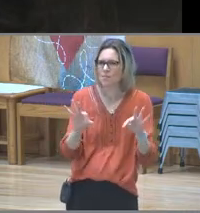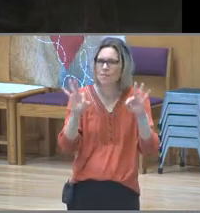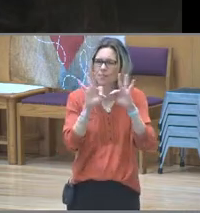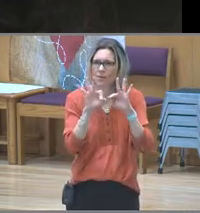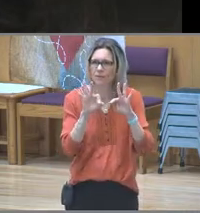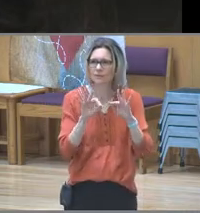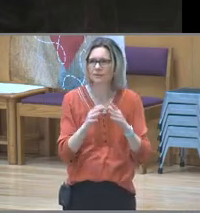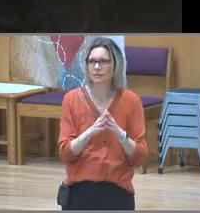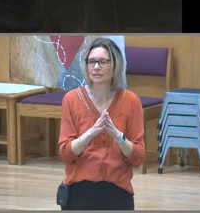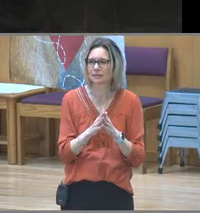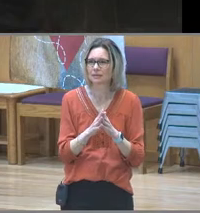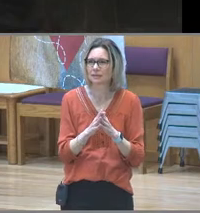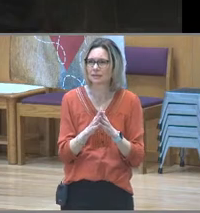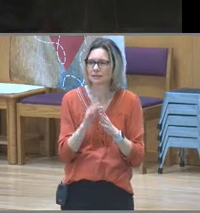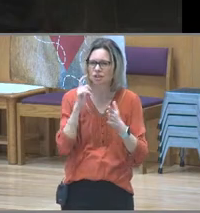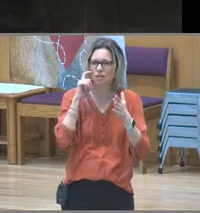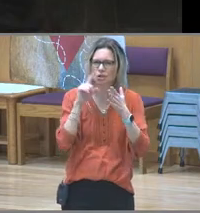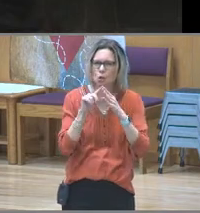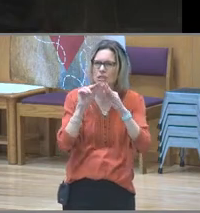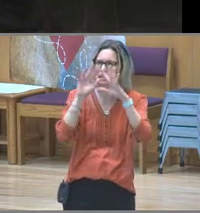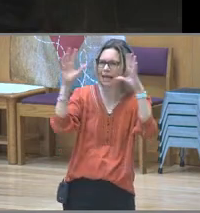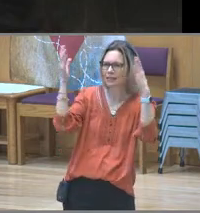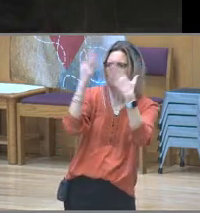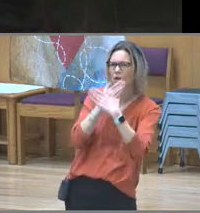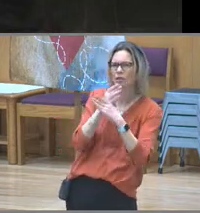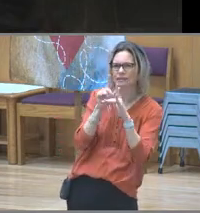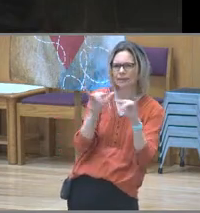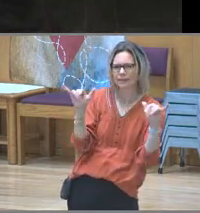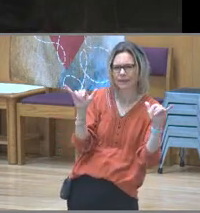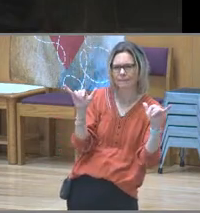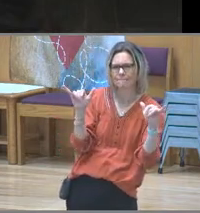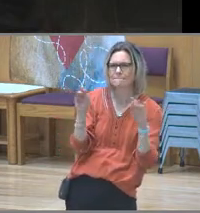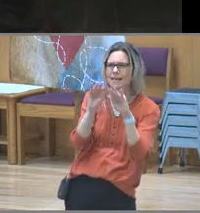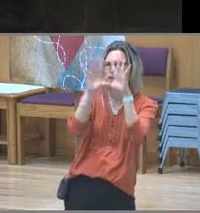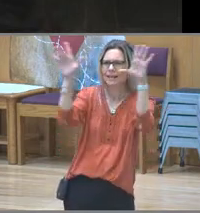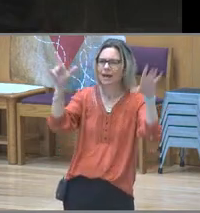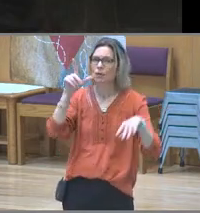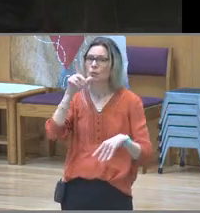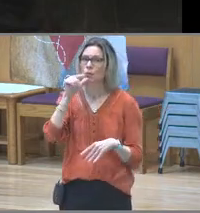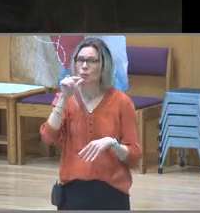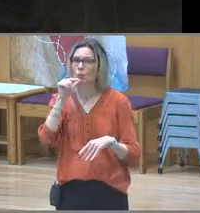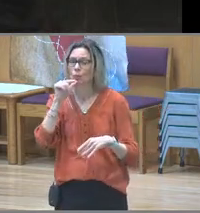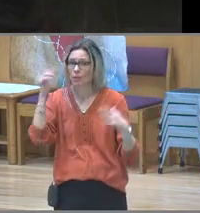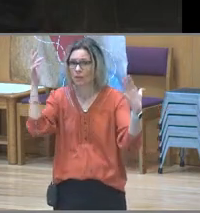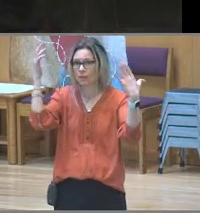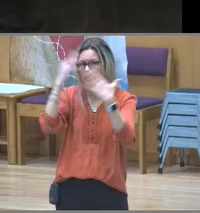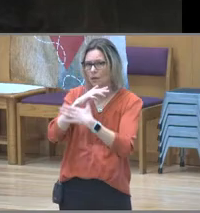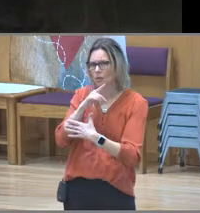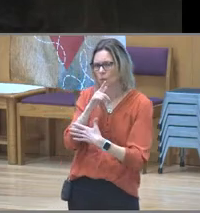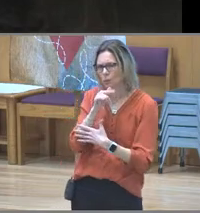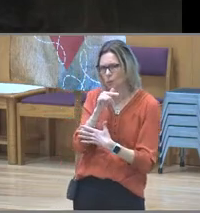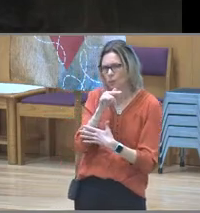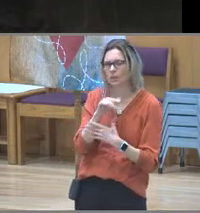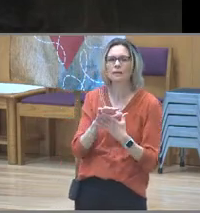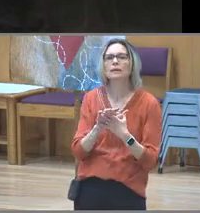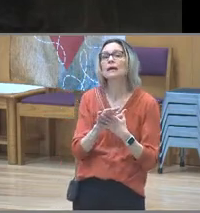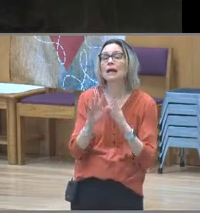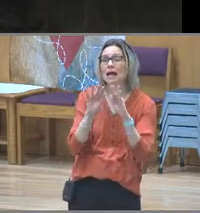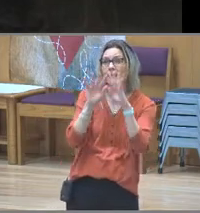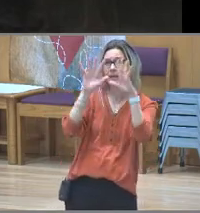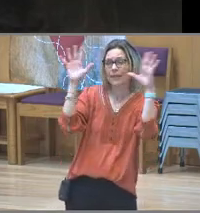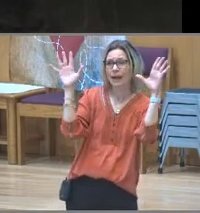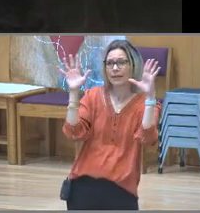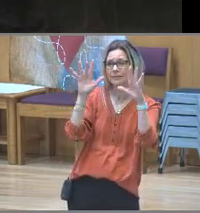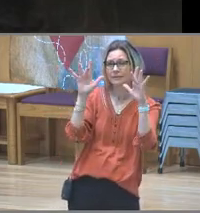light and the darkness. Who is in the light and who is in the darkness? In the light is Mary